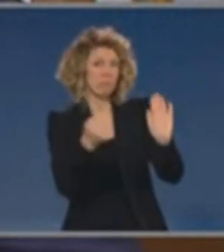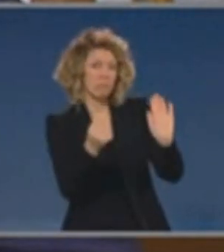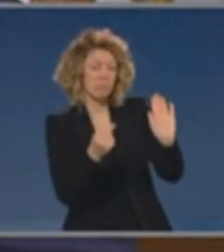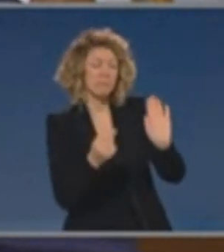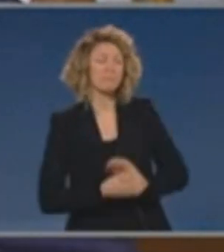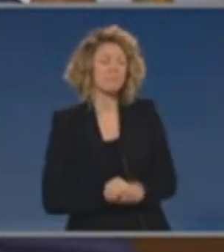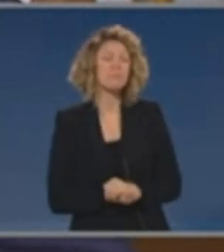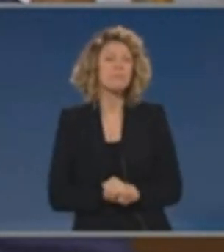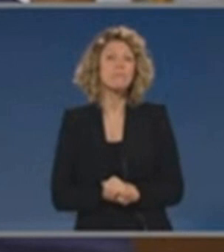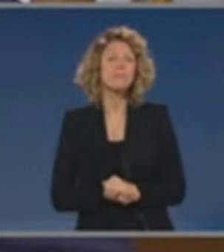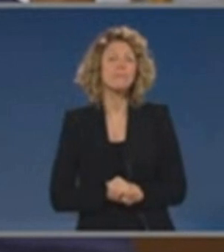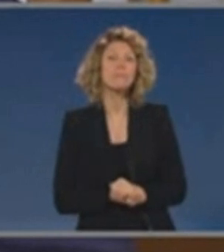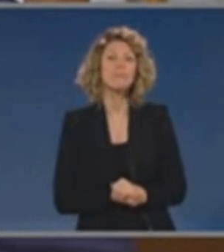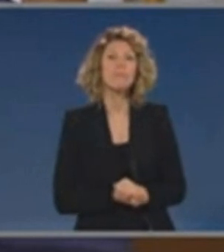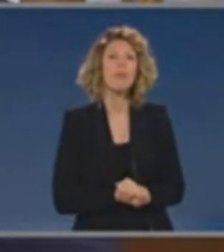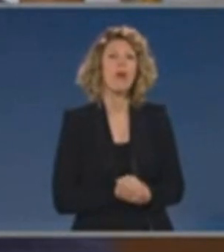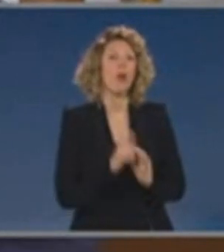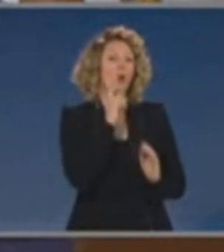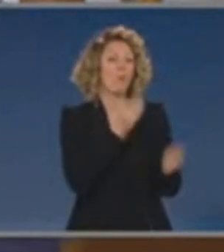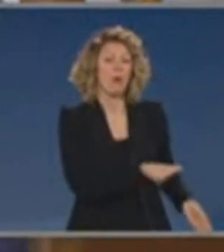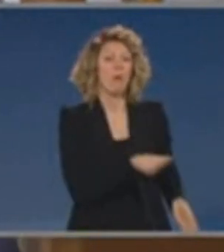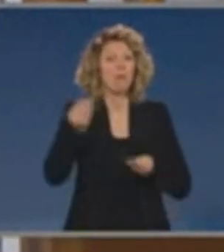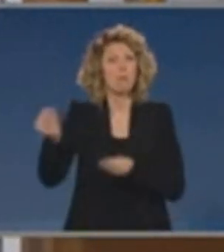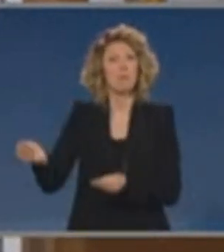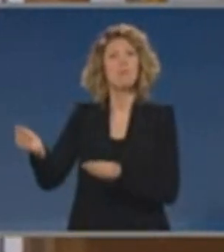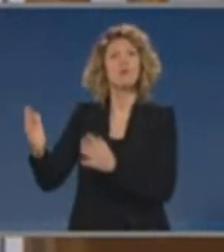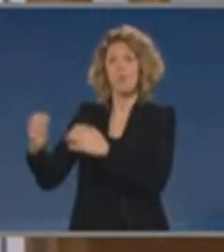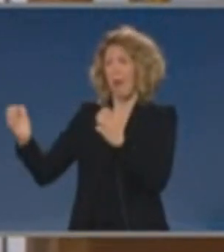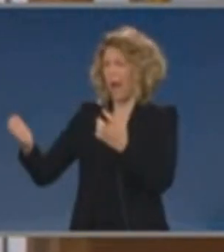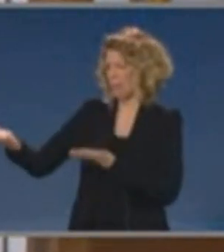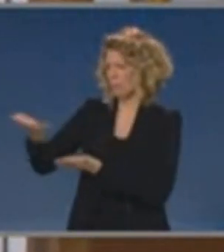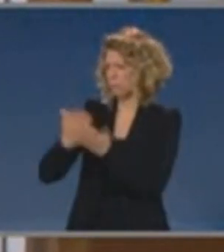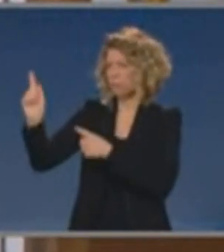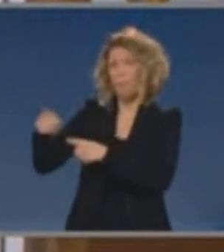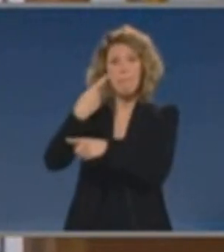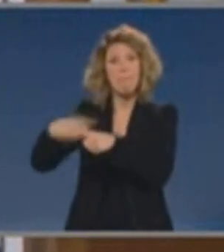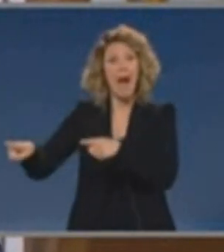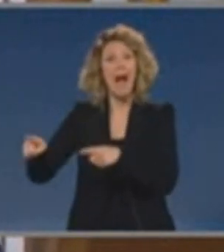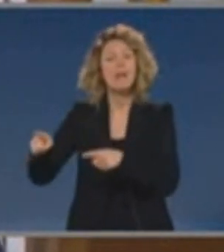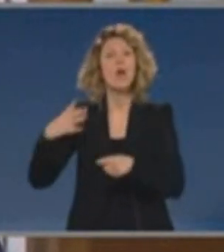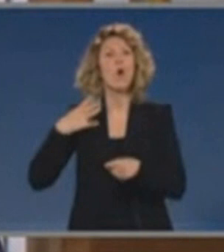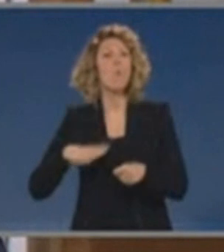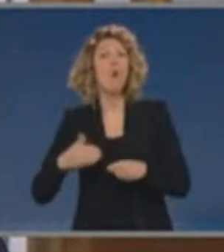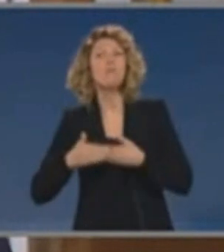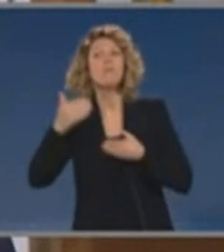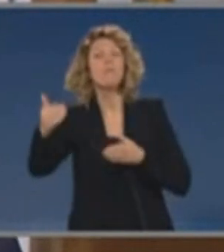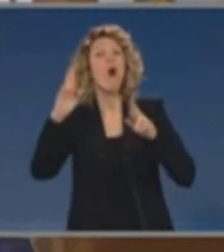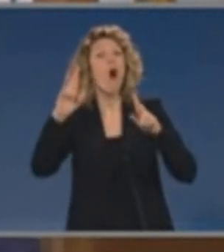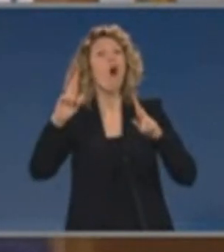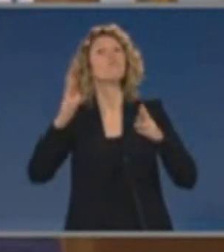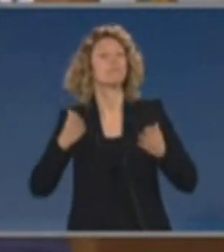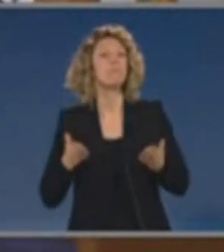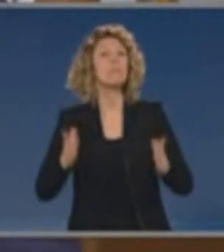to have that legislation passed before the end of the year and put in place from the 1st of